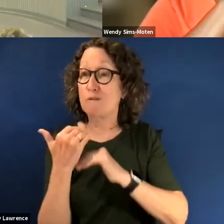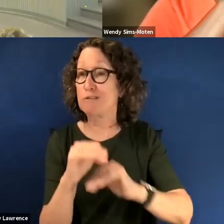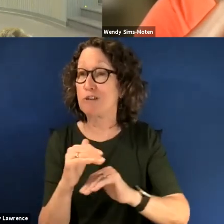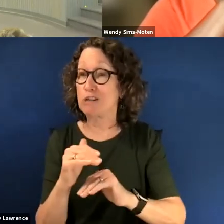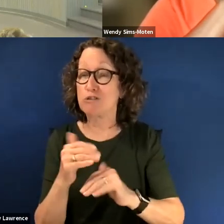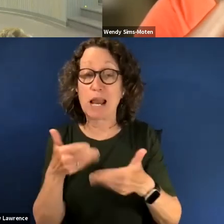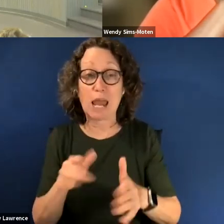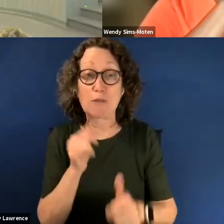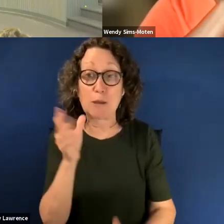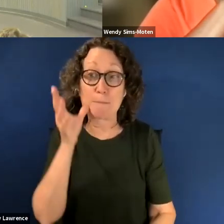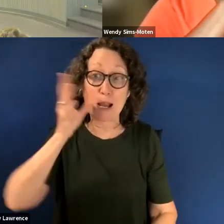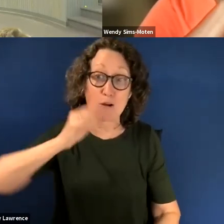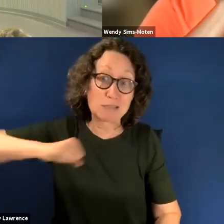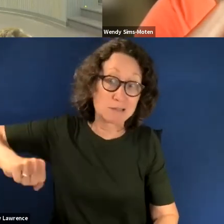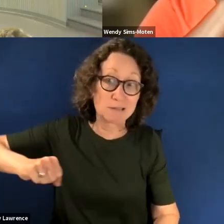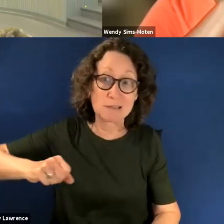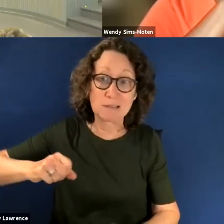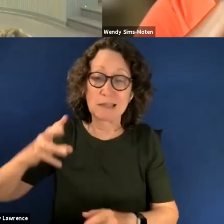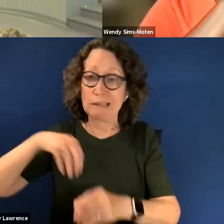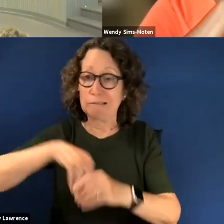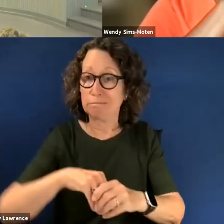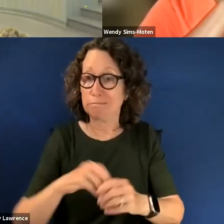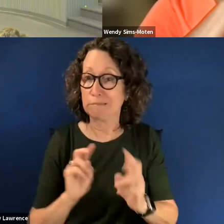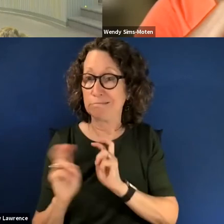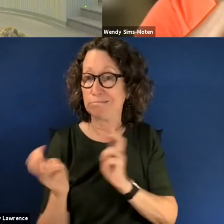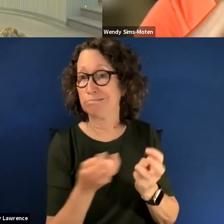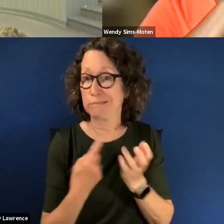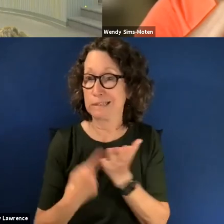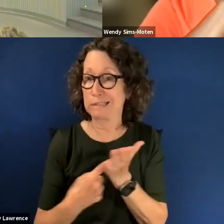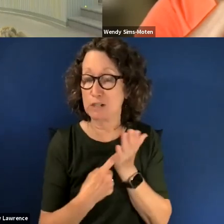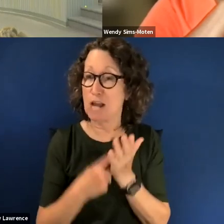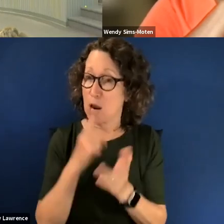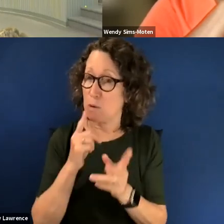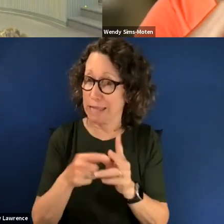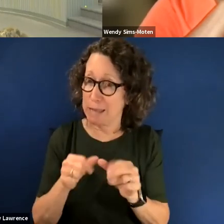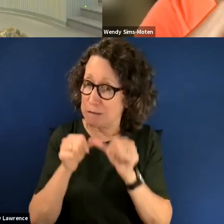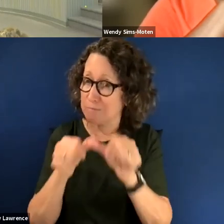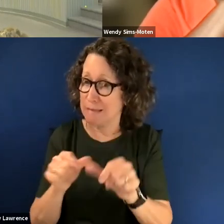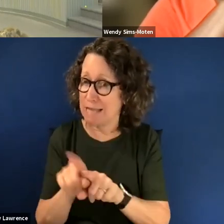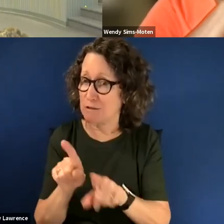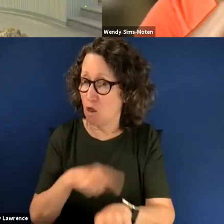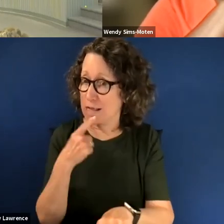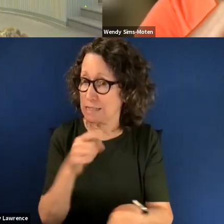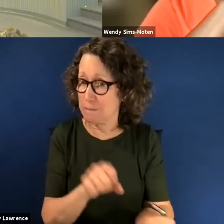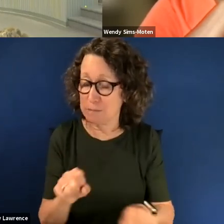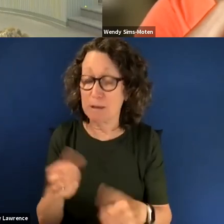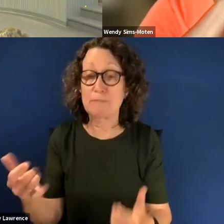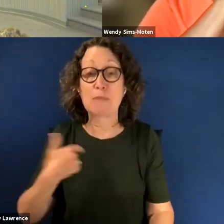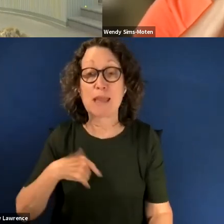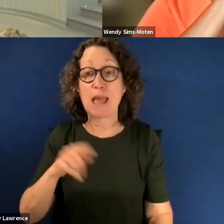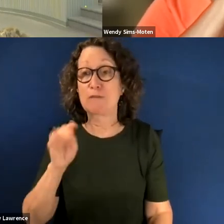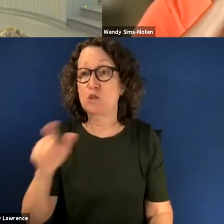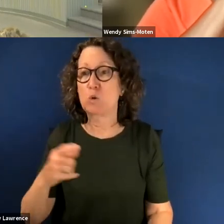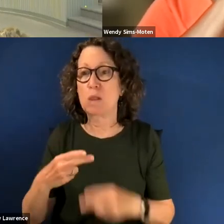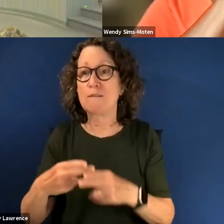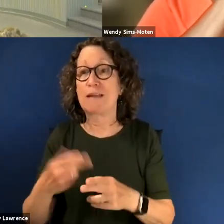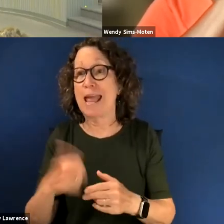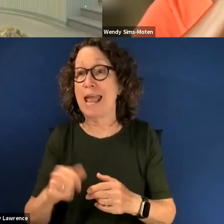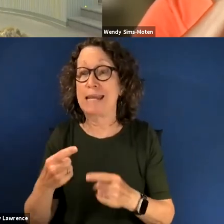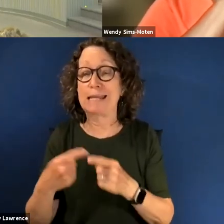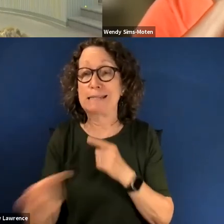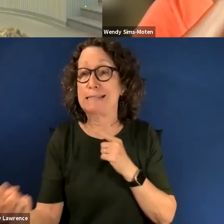keep parents away from the table. They will keep it like this as long as possible. They now have the tool of labeling any dissent